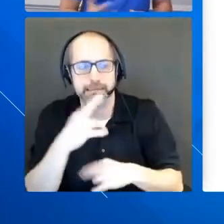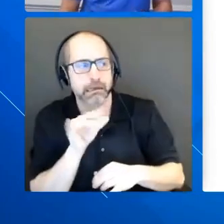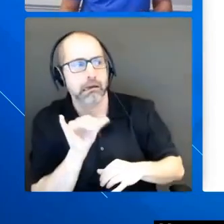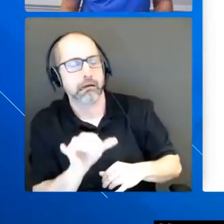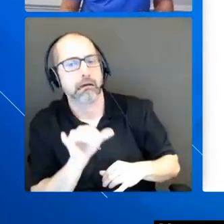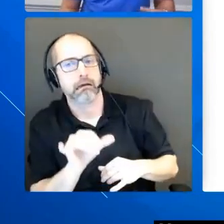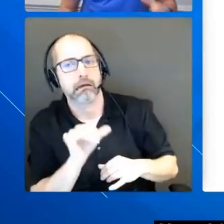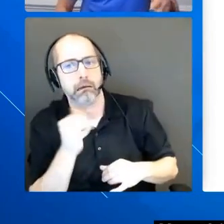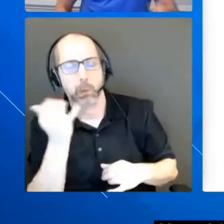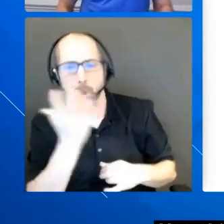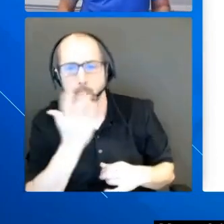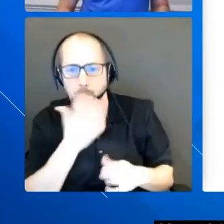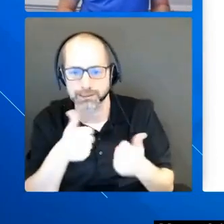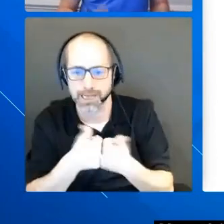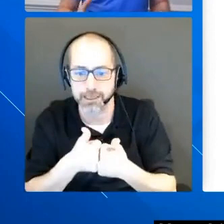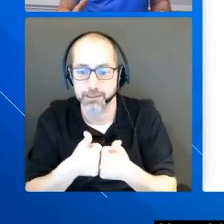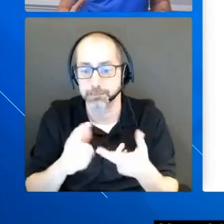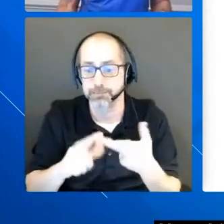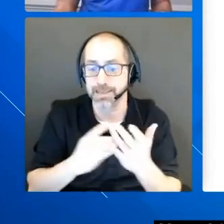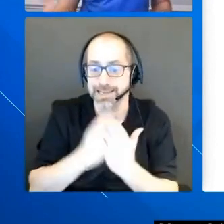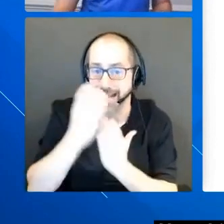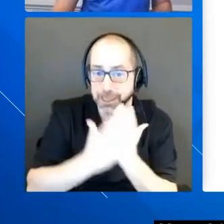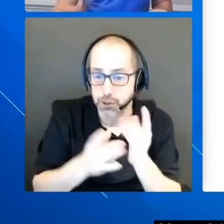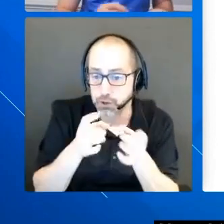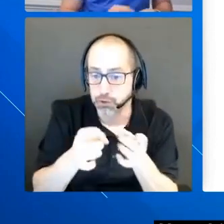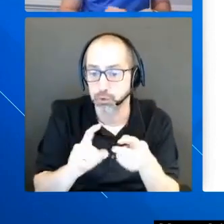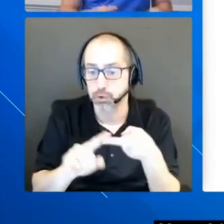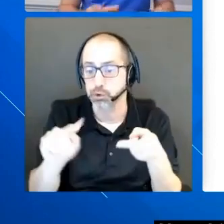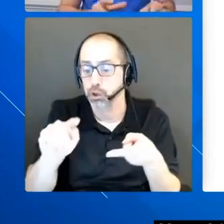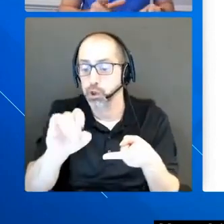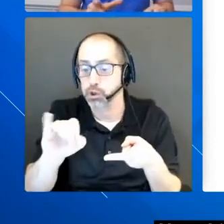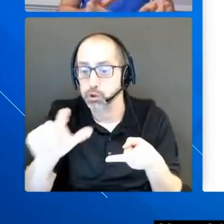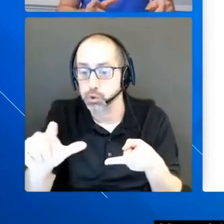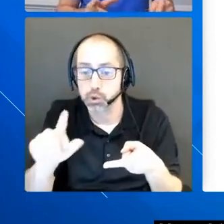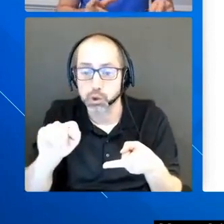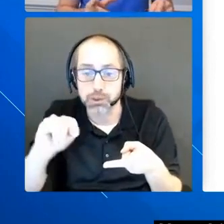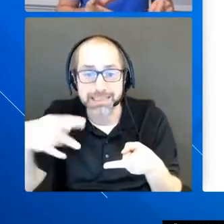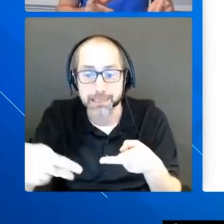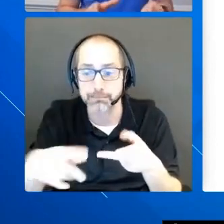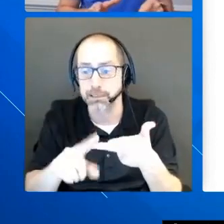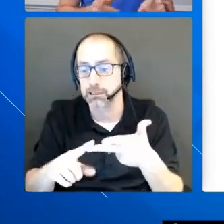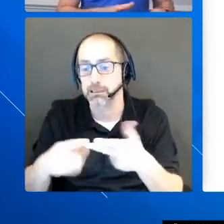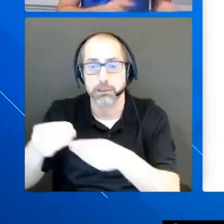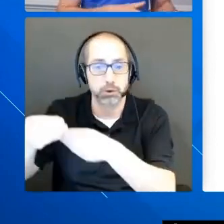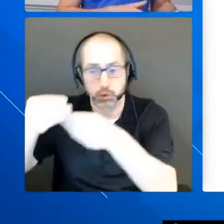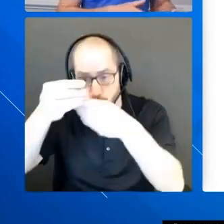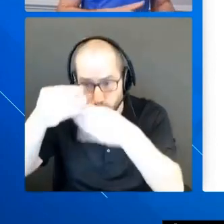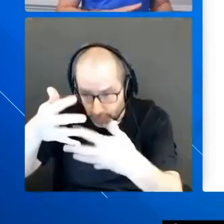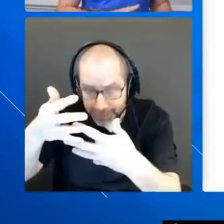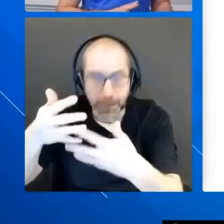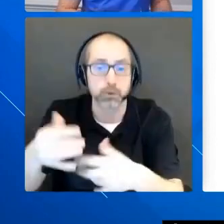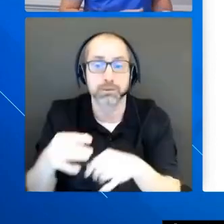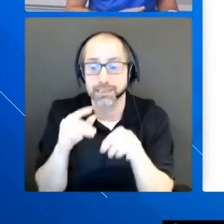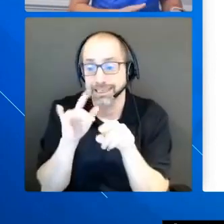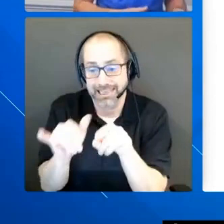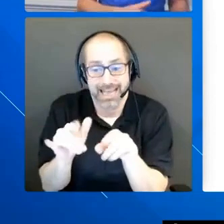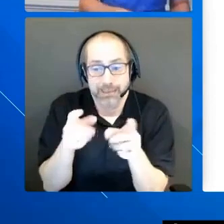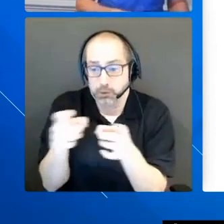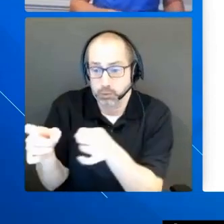Things like calendar controls, tool tips, these custom drop downs. These controls often have